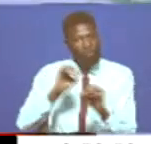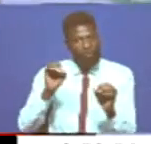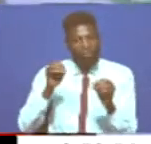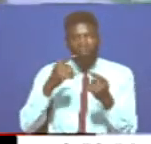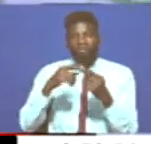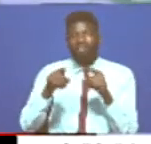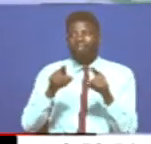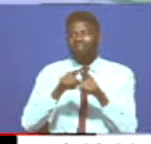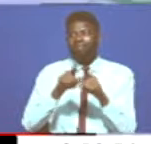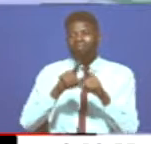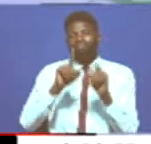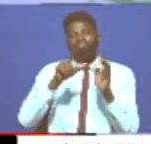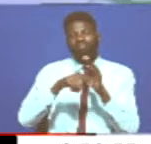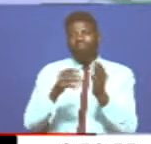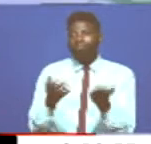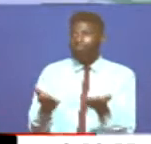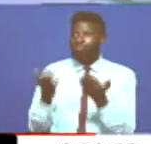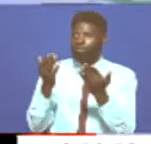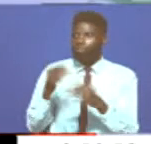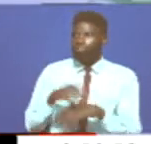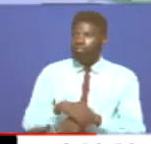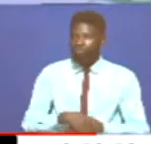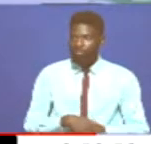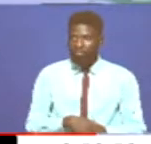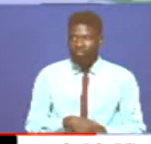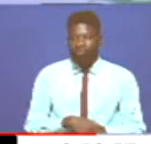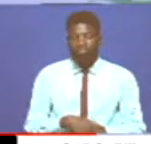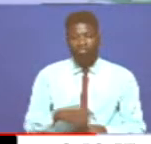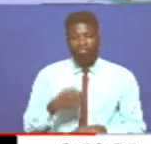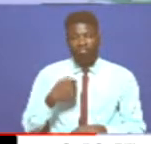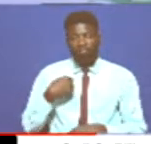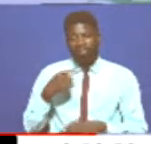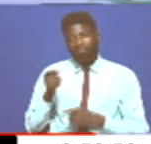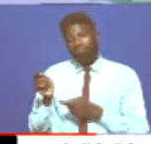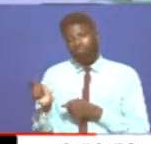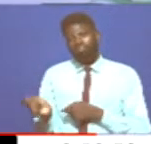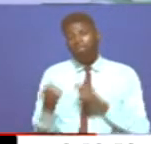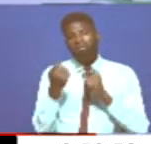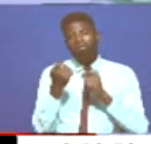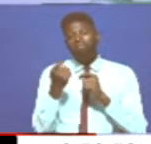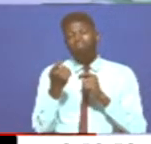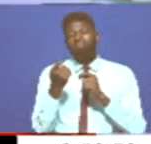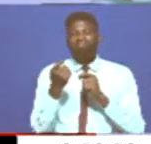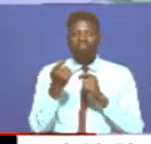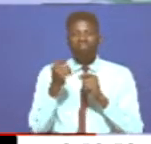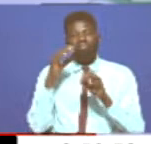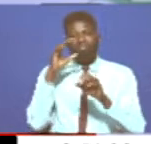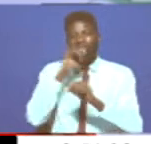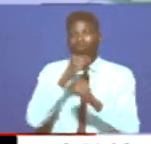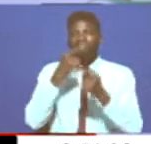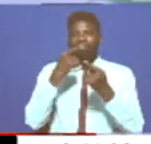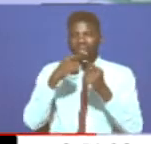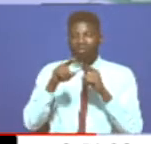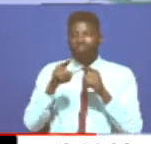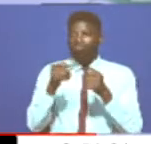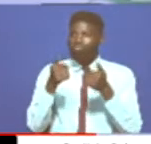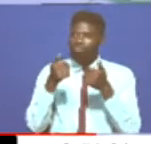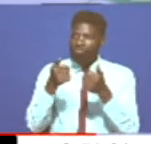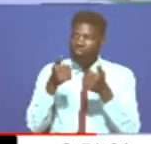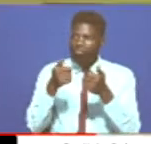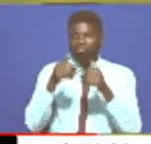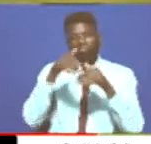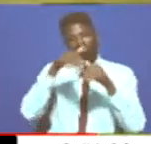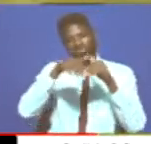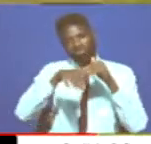me. Some missed iron shots, but my chipping and putting very good. Bogey-free round is so good for me,